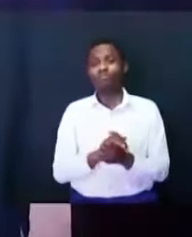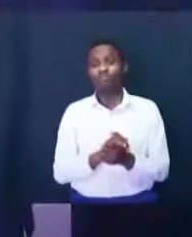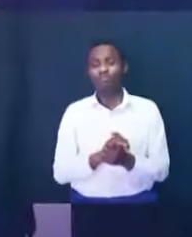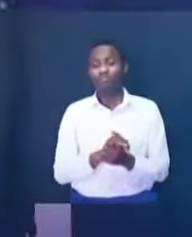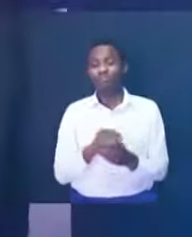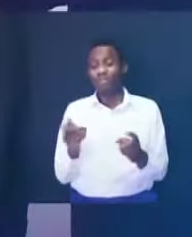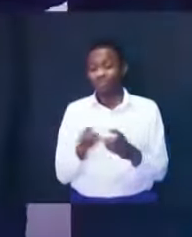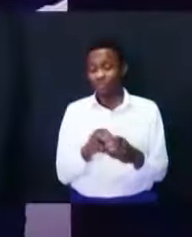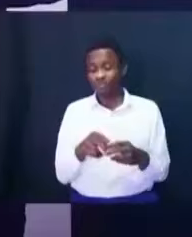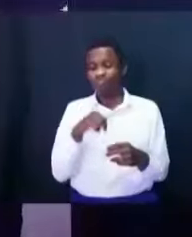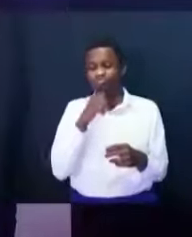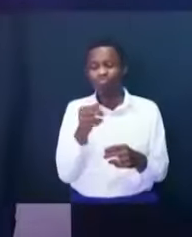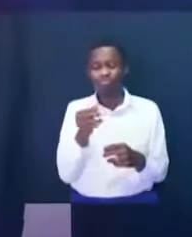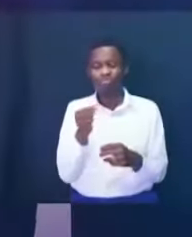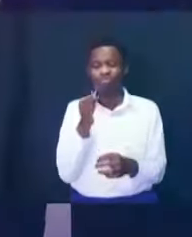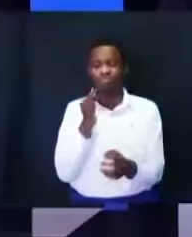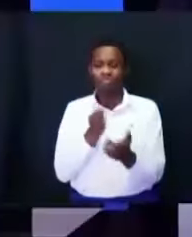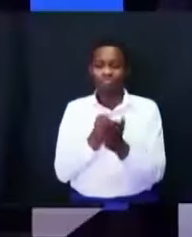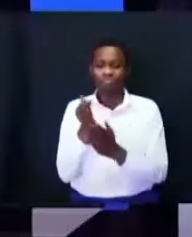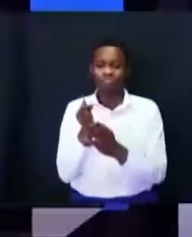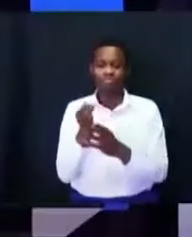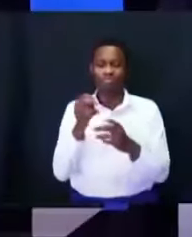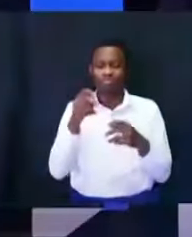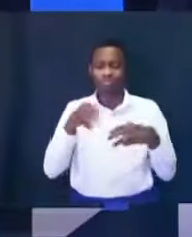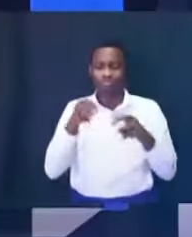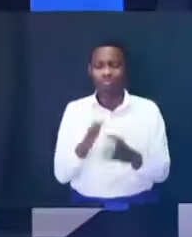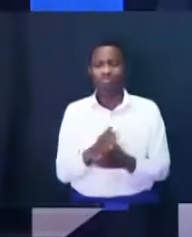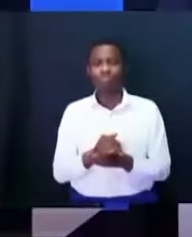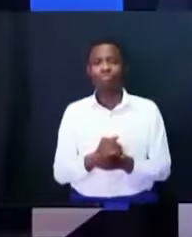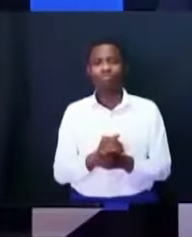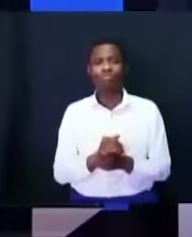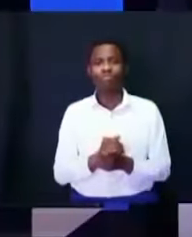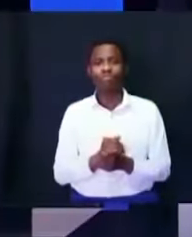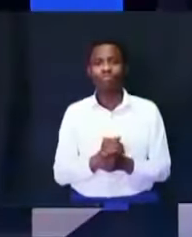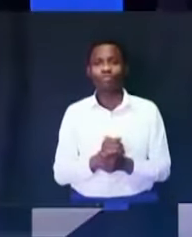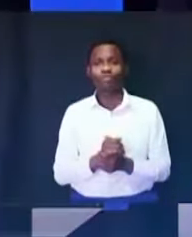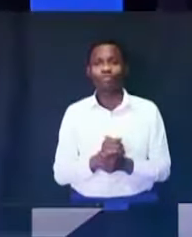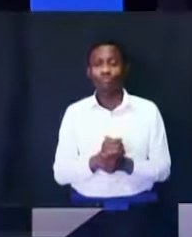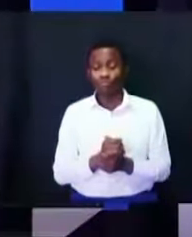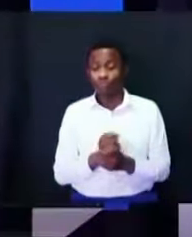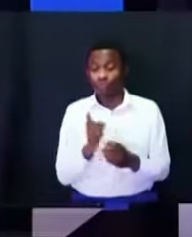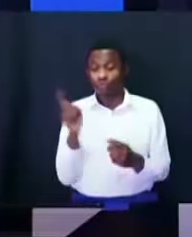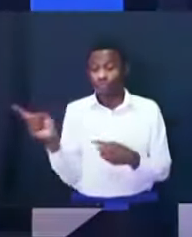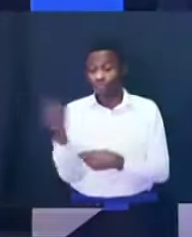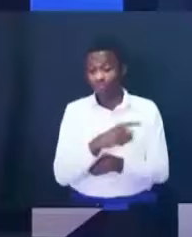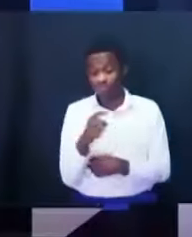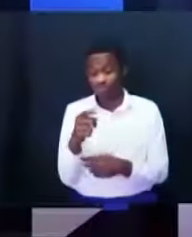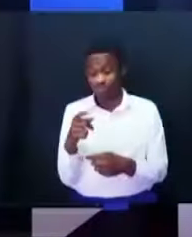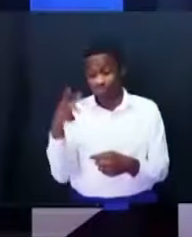dishonest trer now one day when Satan appeared before